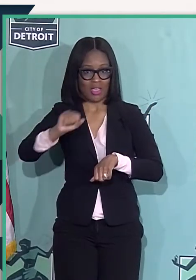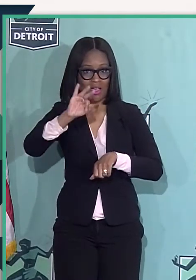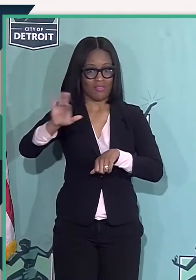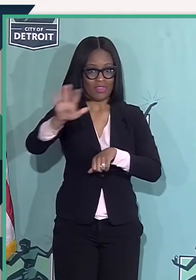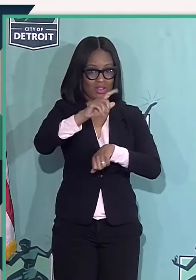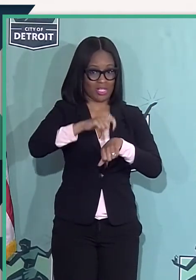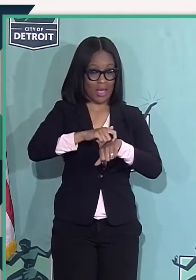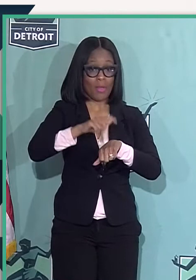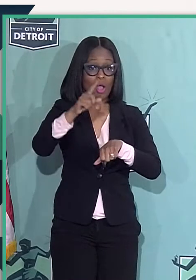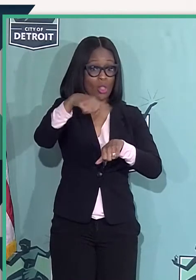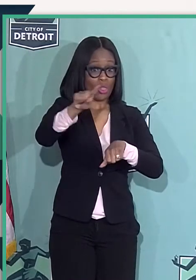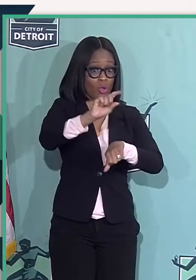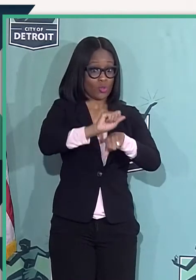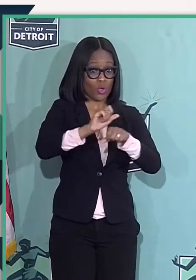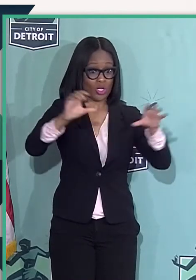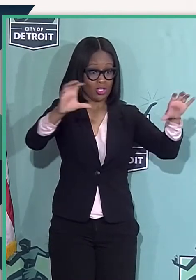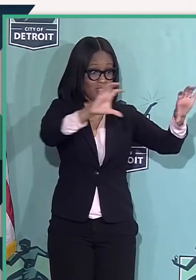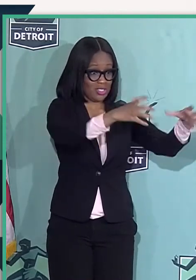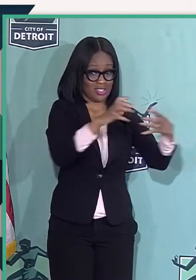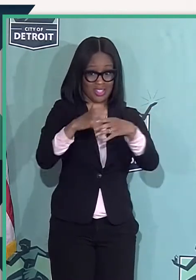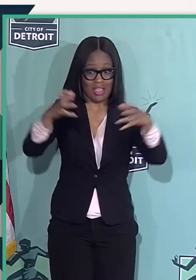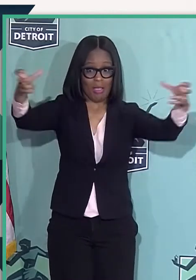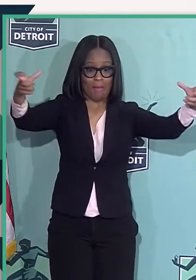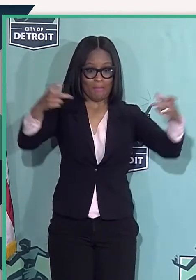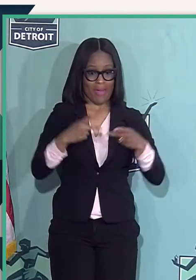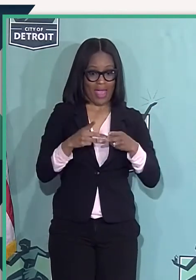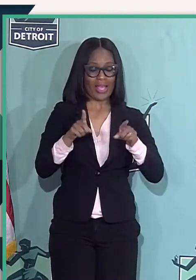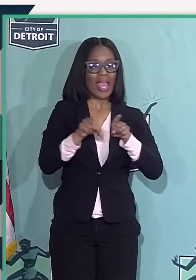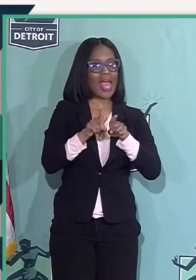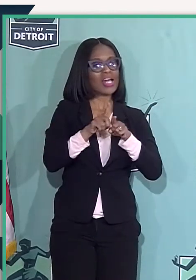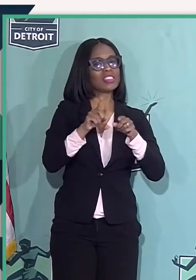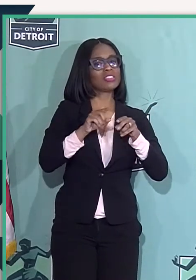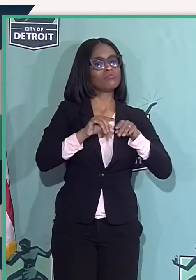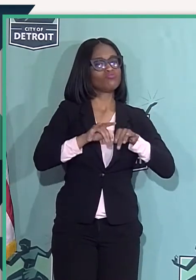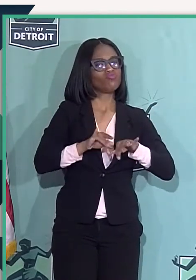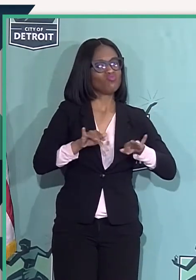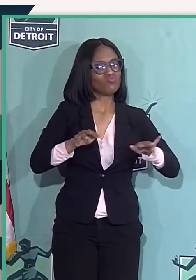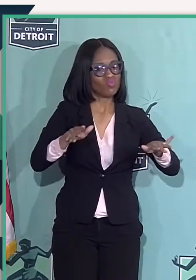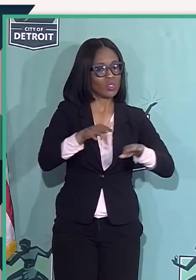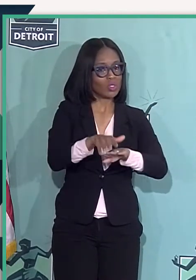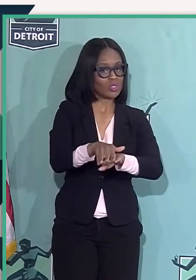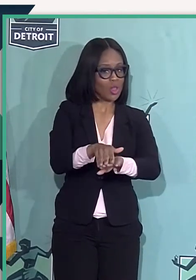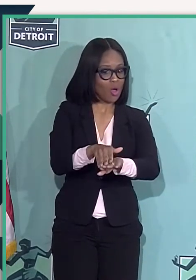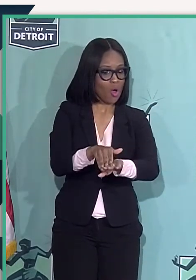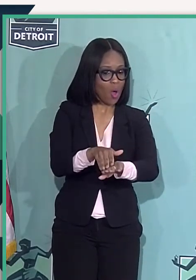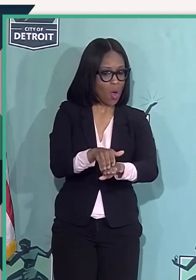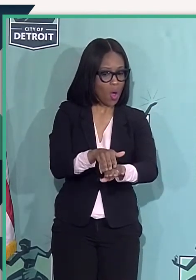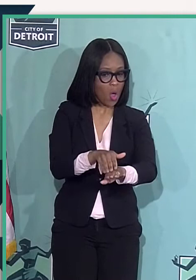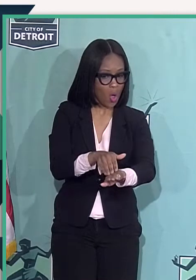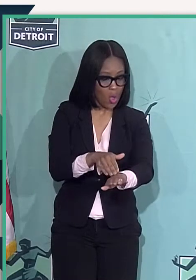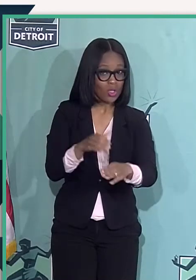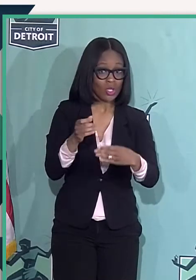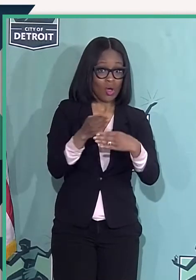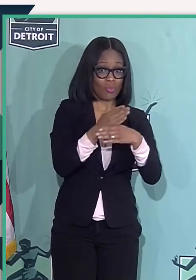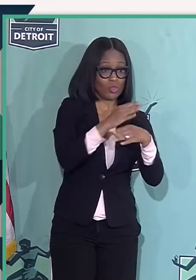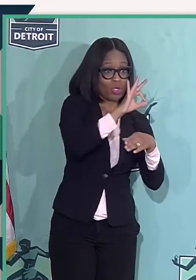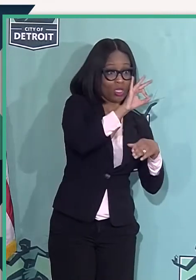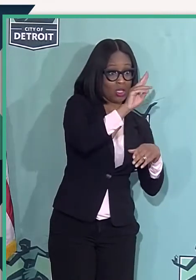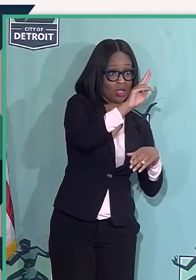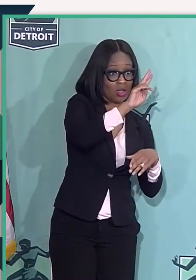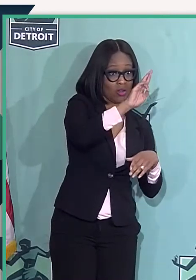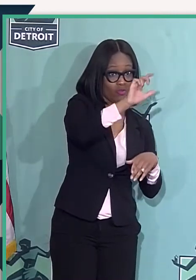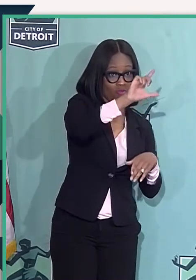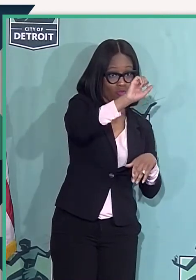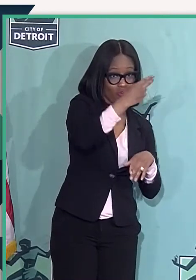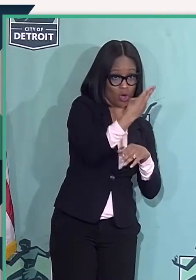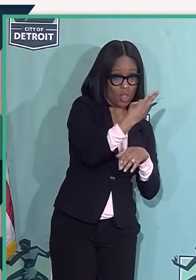back as the virus eases. And so between putting the folks on furlough